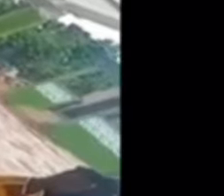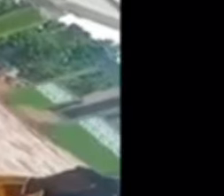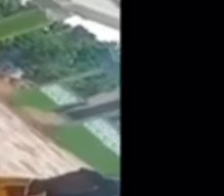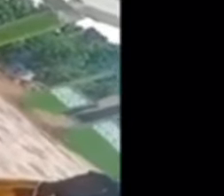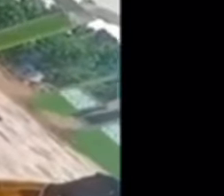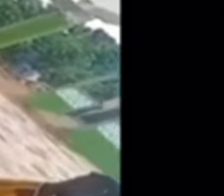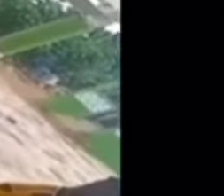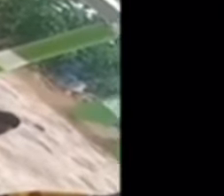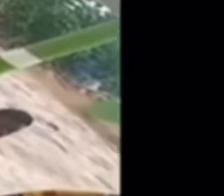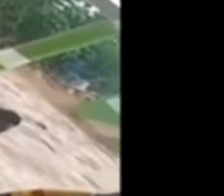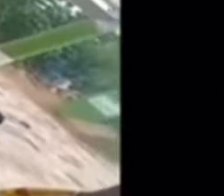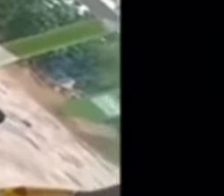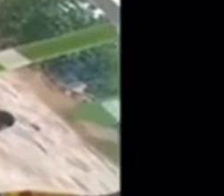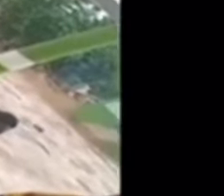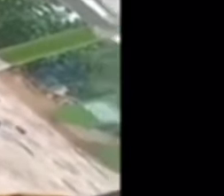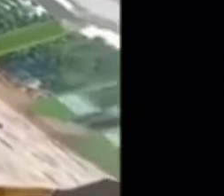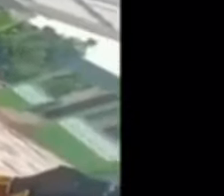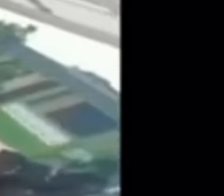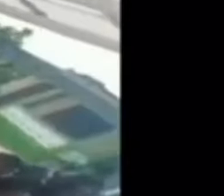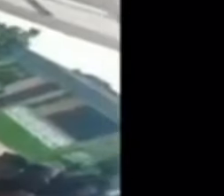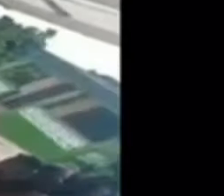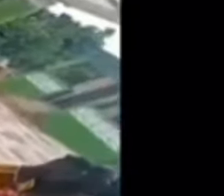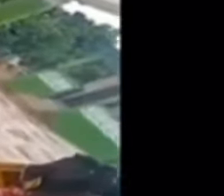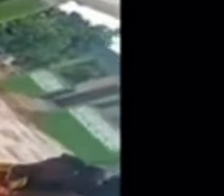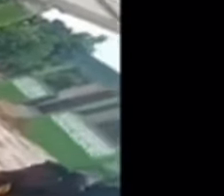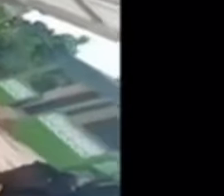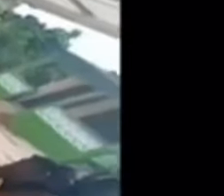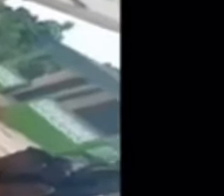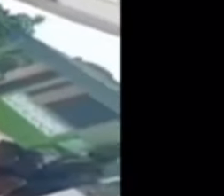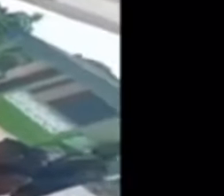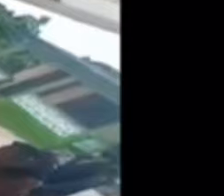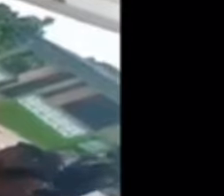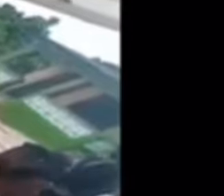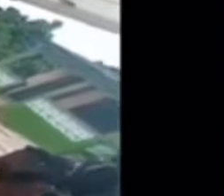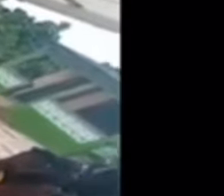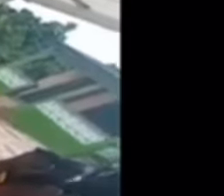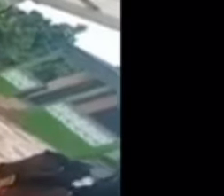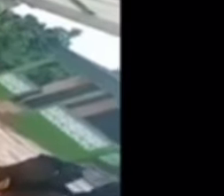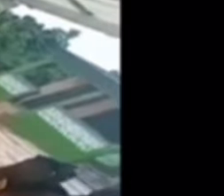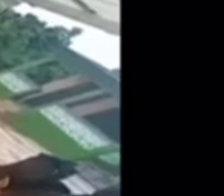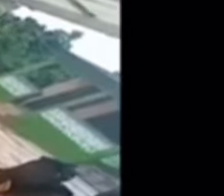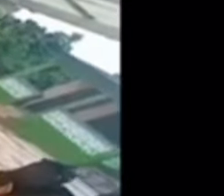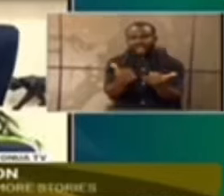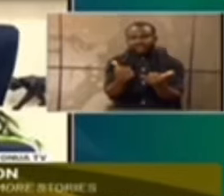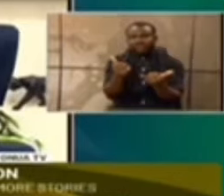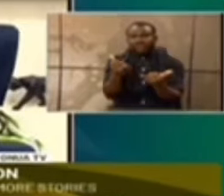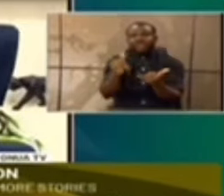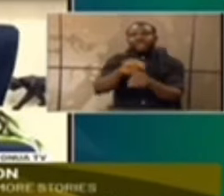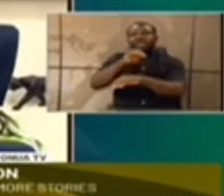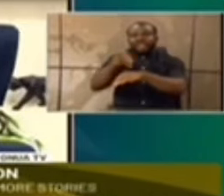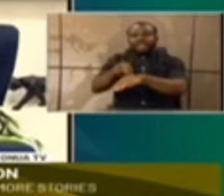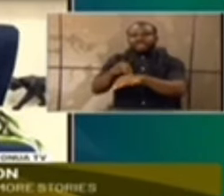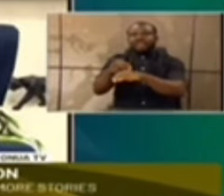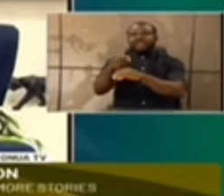eno ma me naje atena so a wadi sika no eno so de kokopa kokobopa ebo no abuse enkwaji nchire mu no emre sisiye asa no